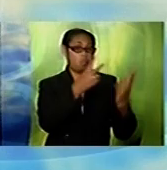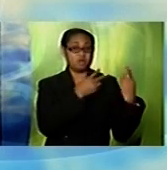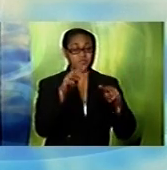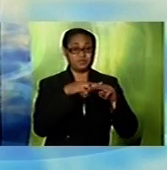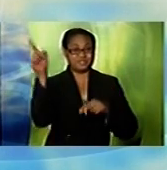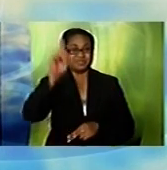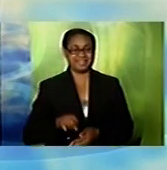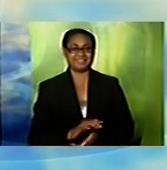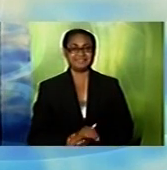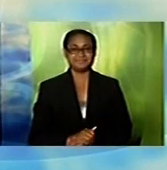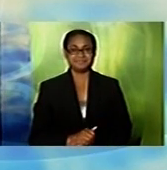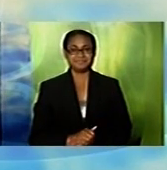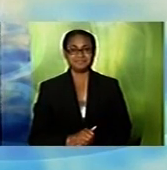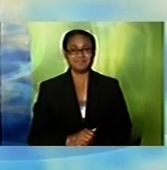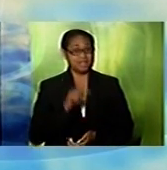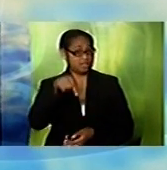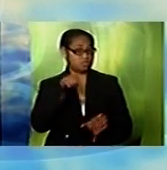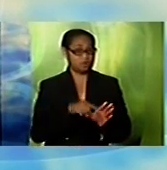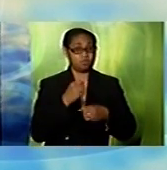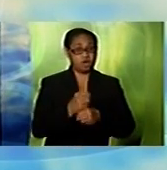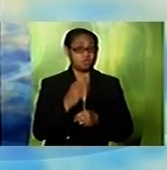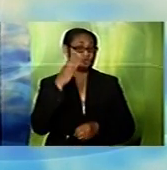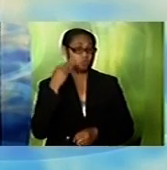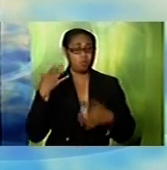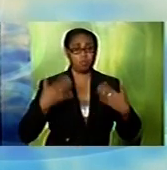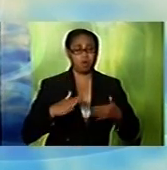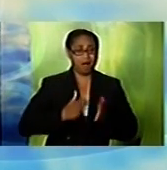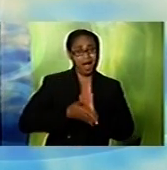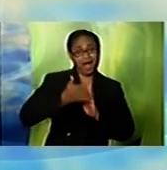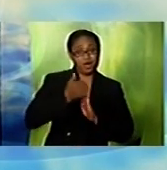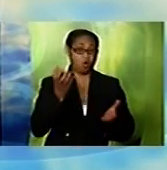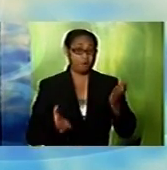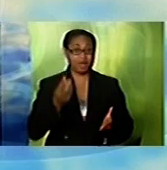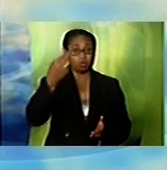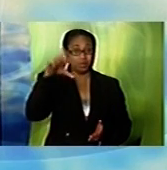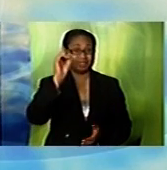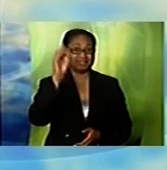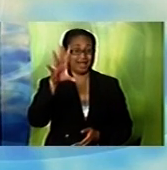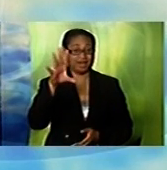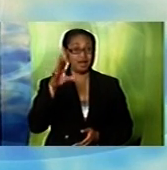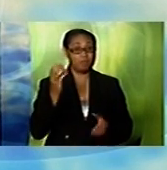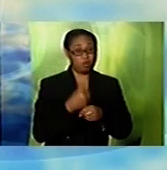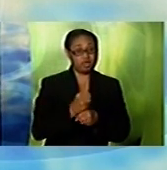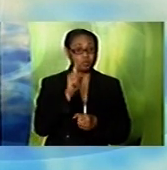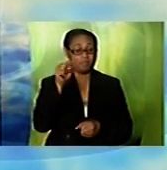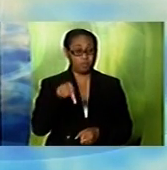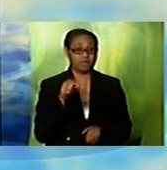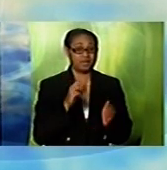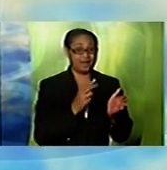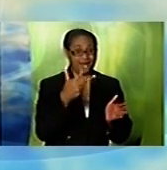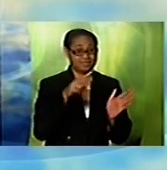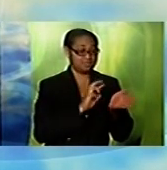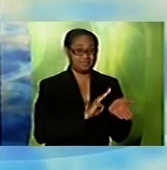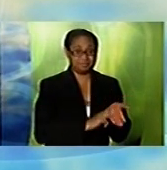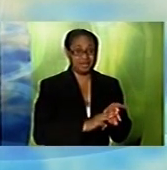watching Fiji Today. This year's production of sugar is a lot higher compared to its 2010 production of 1.8 million